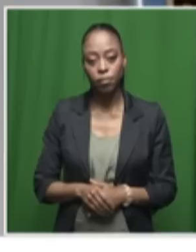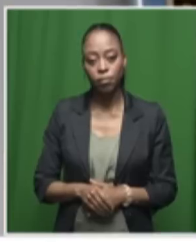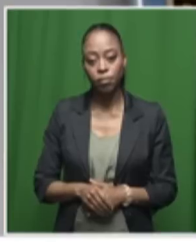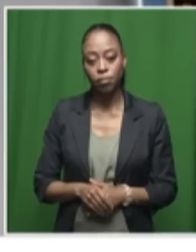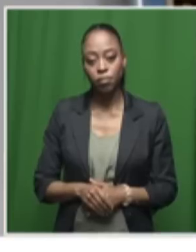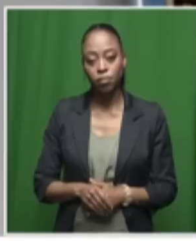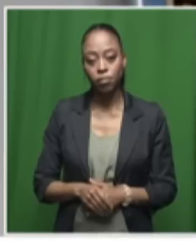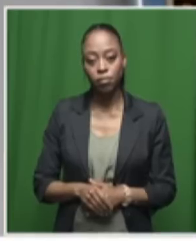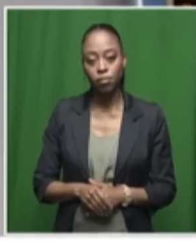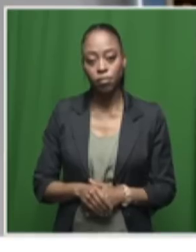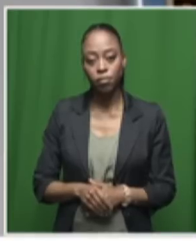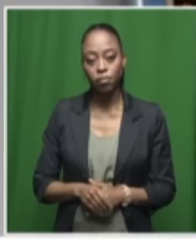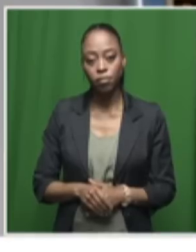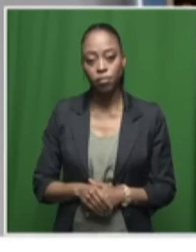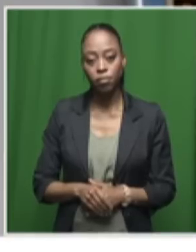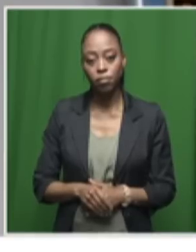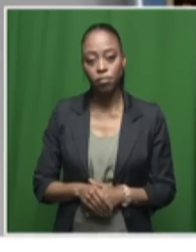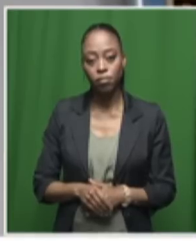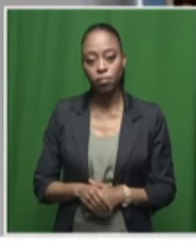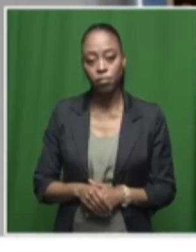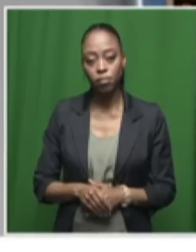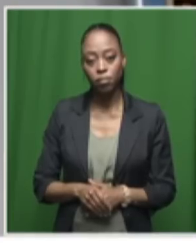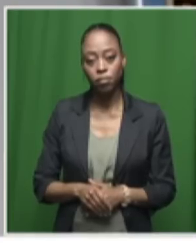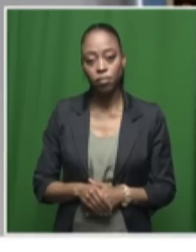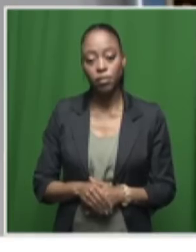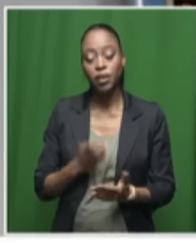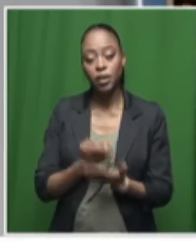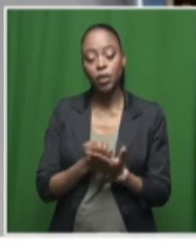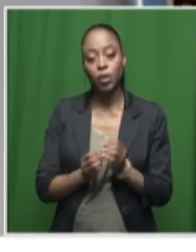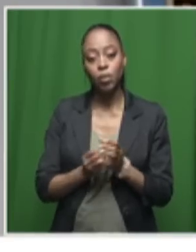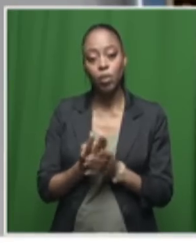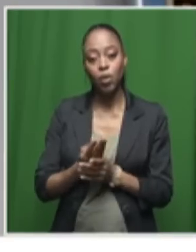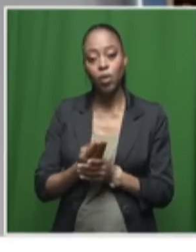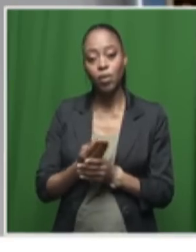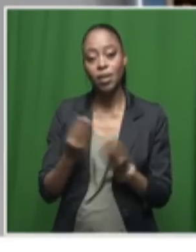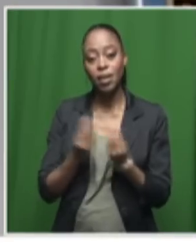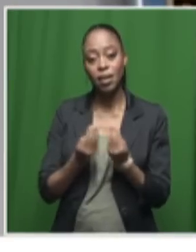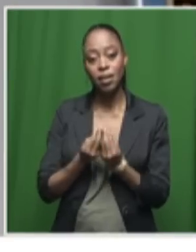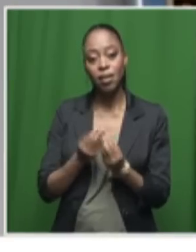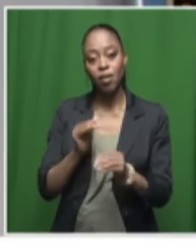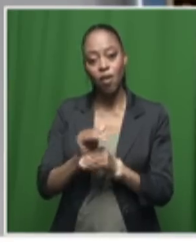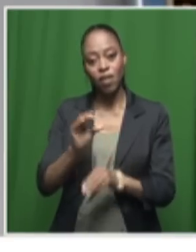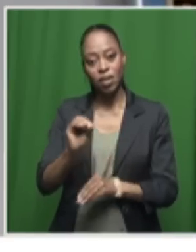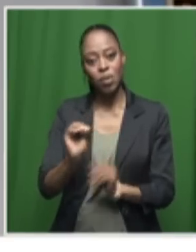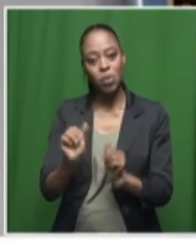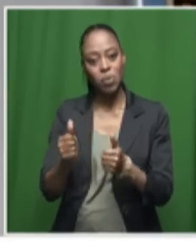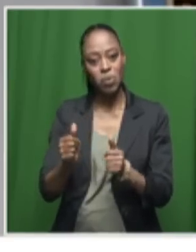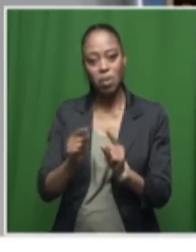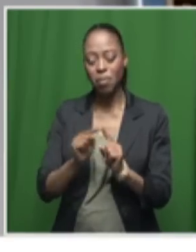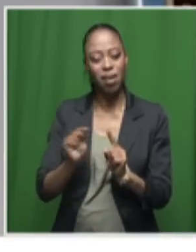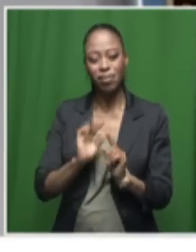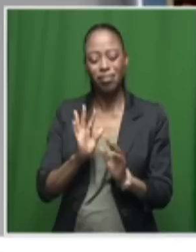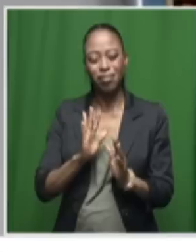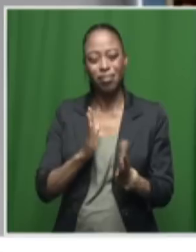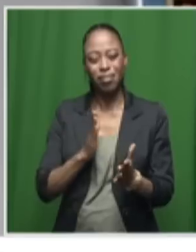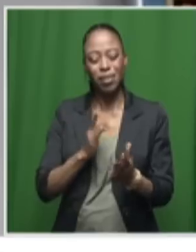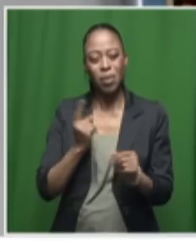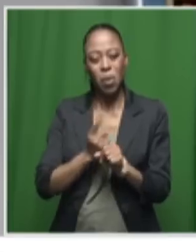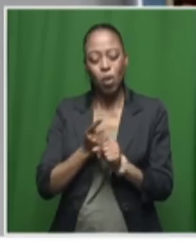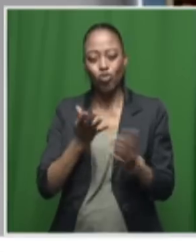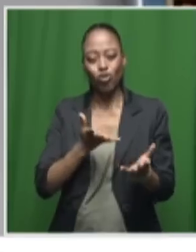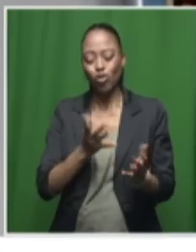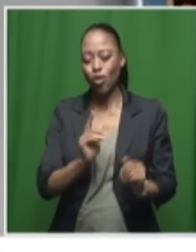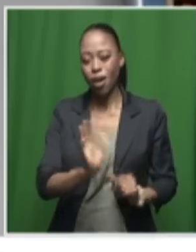No, well, we're getting used to economic growth. Anything above 0 seems to be good. That's not the case, Leon. What we need to aim